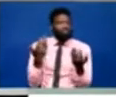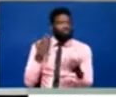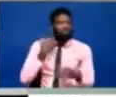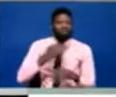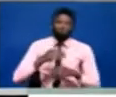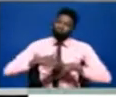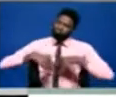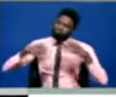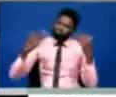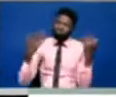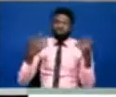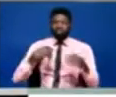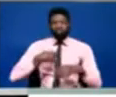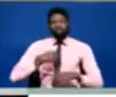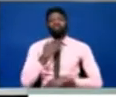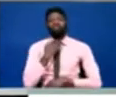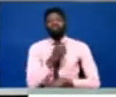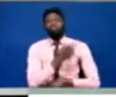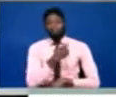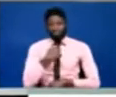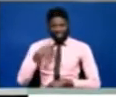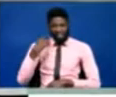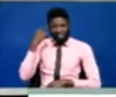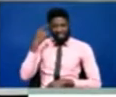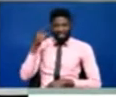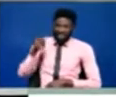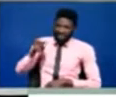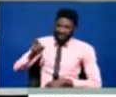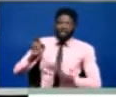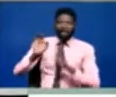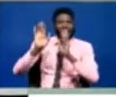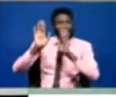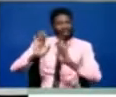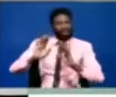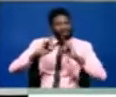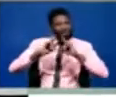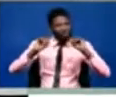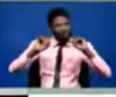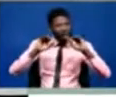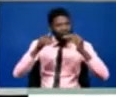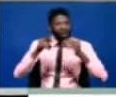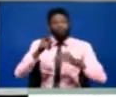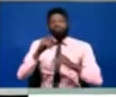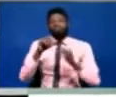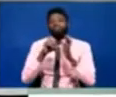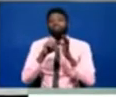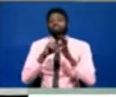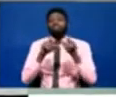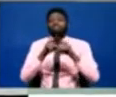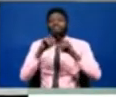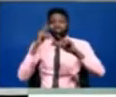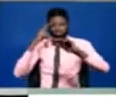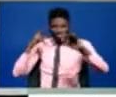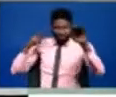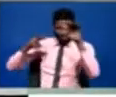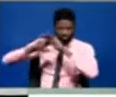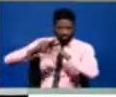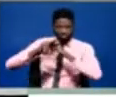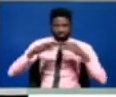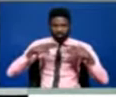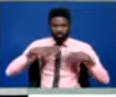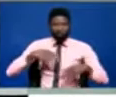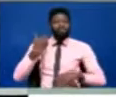I think the selling, the packaging, as you're saying it, that was the losing point. Because it's like you're forcing people. You don't want people to listen. You